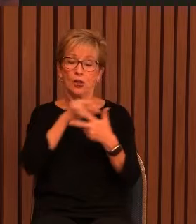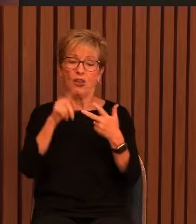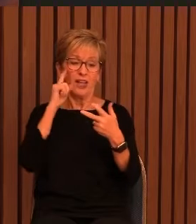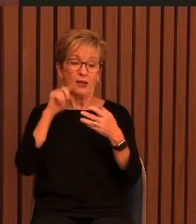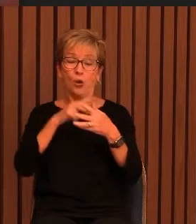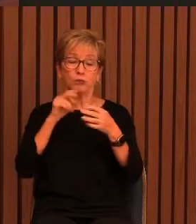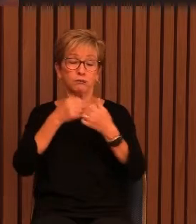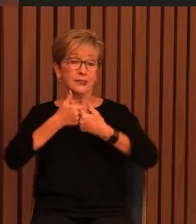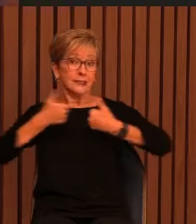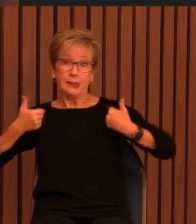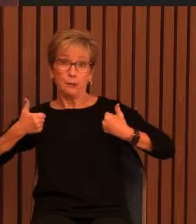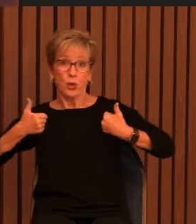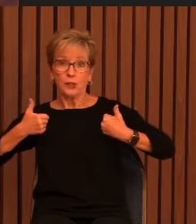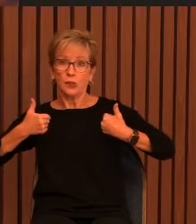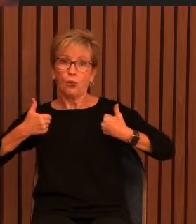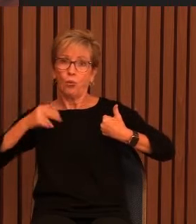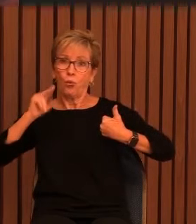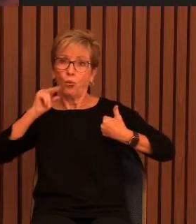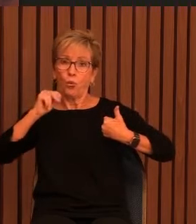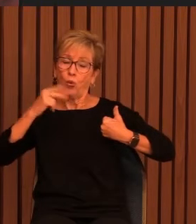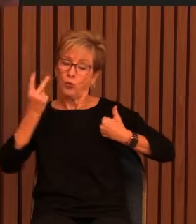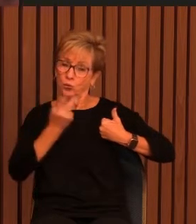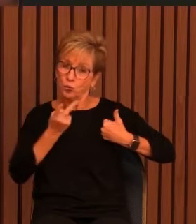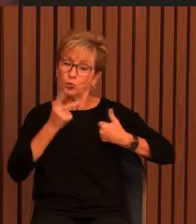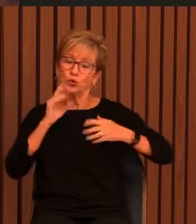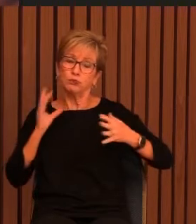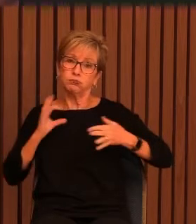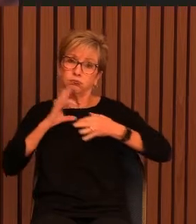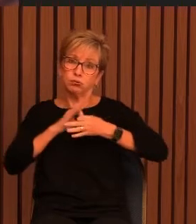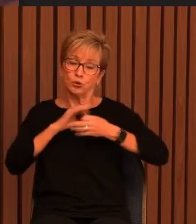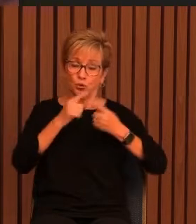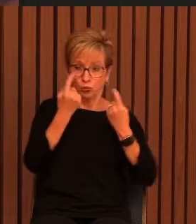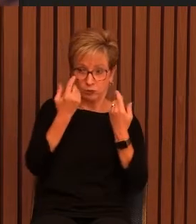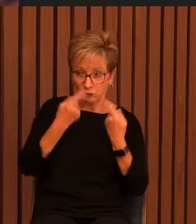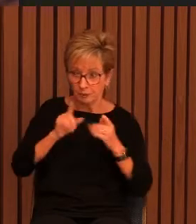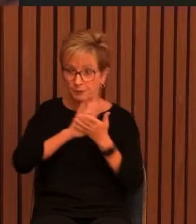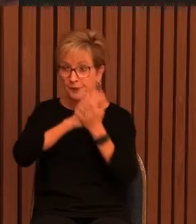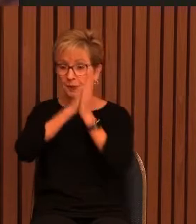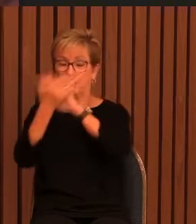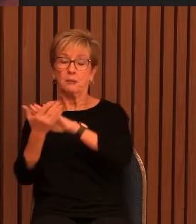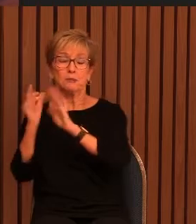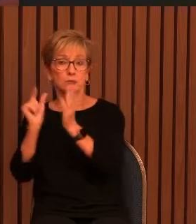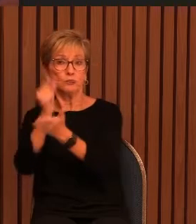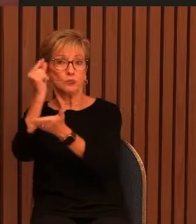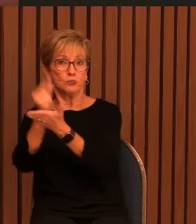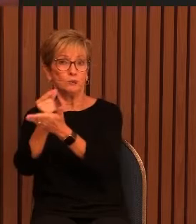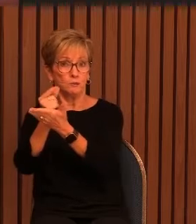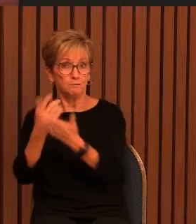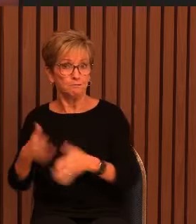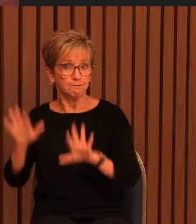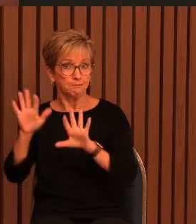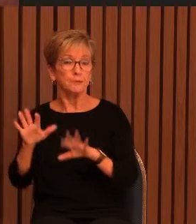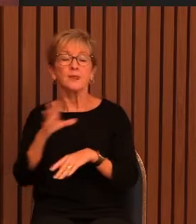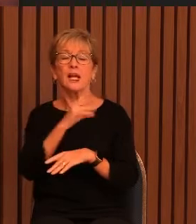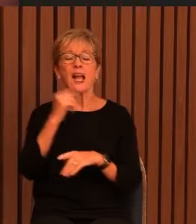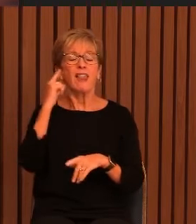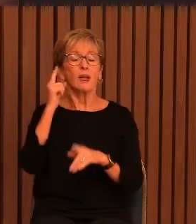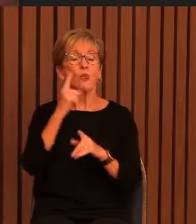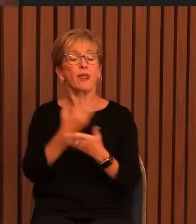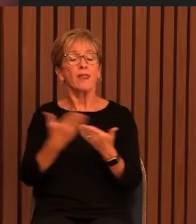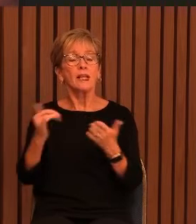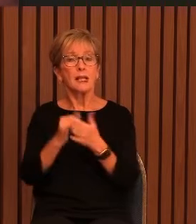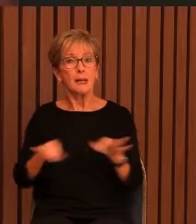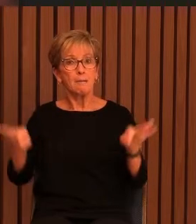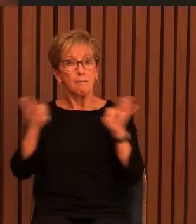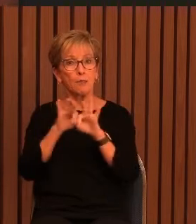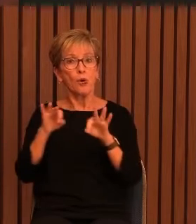disjointed, that they should all lead to this prepared graduate. And one of the things I think has been important that we,